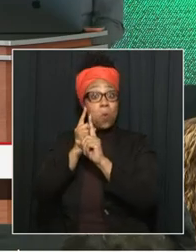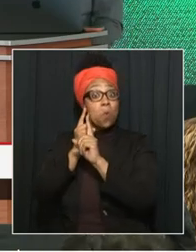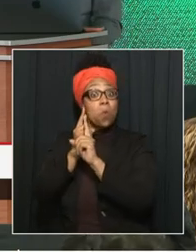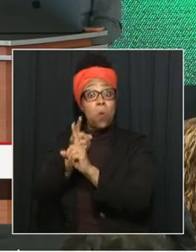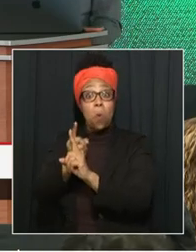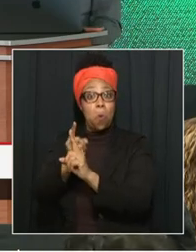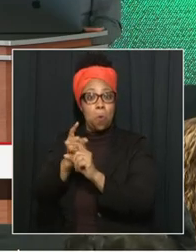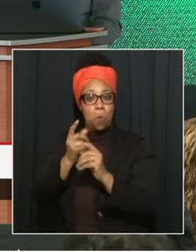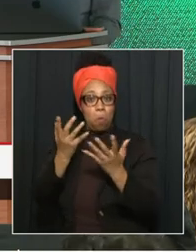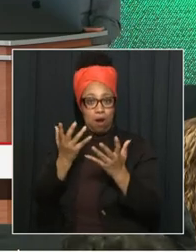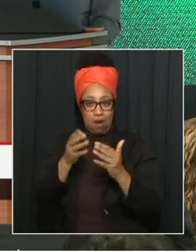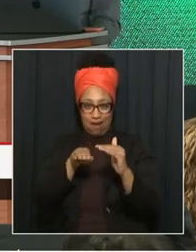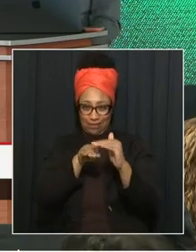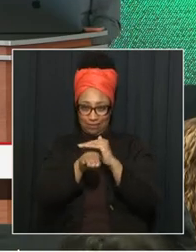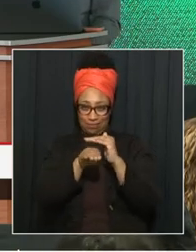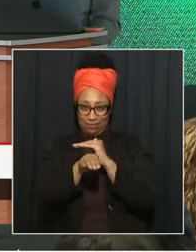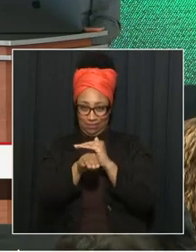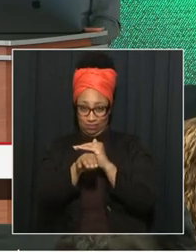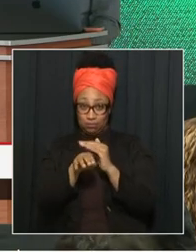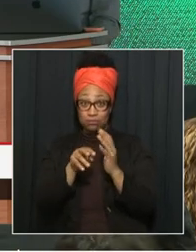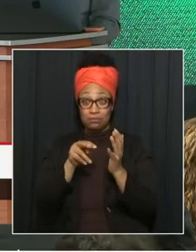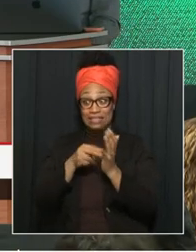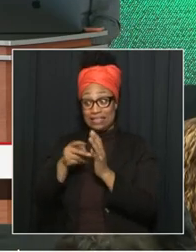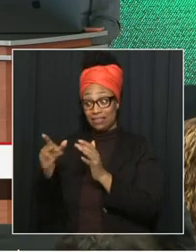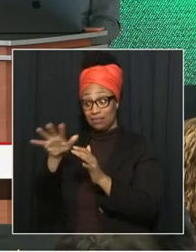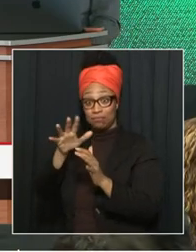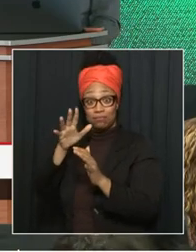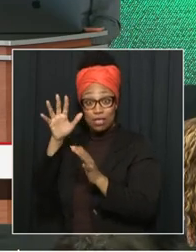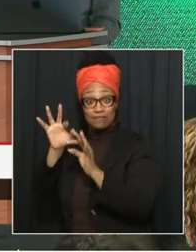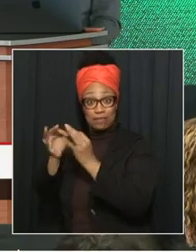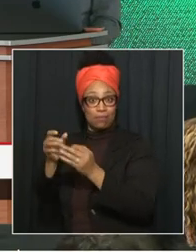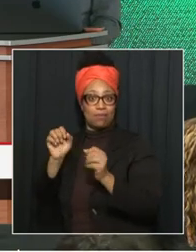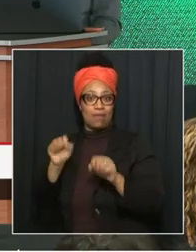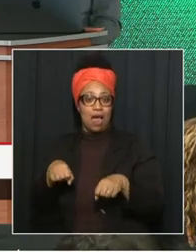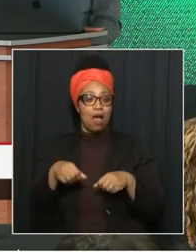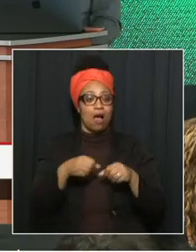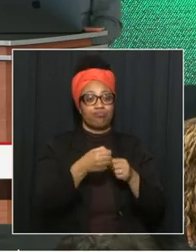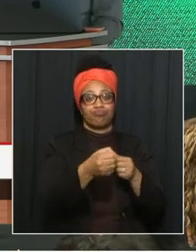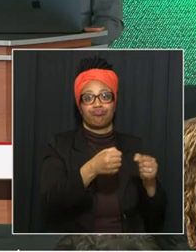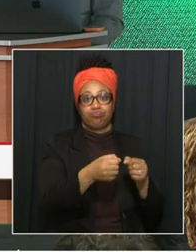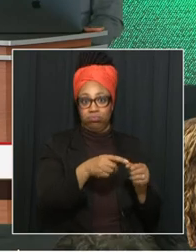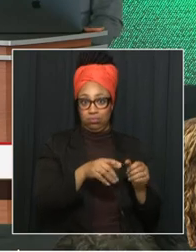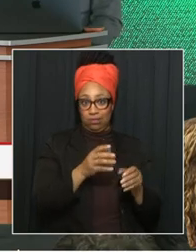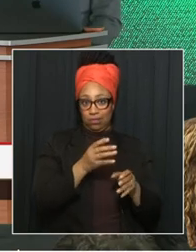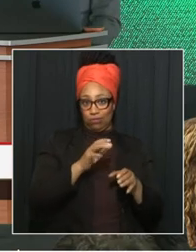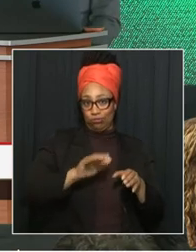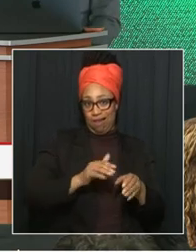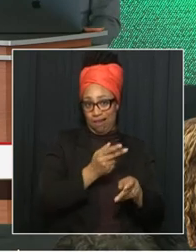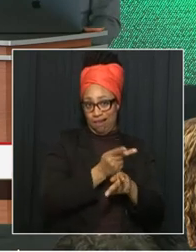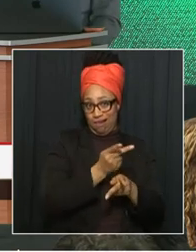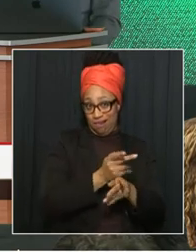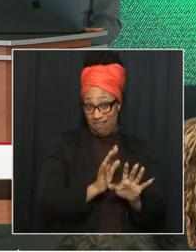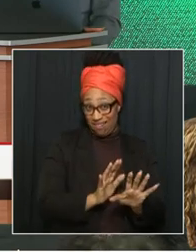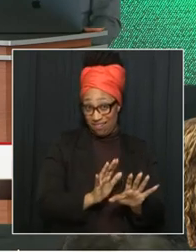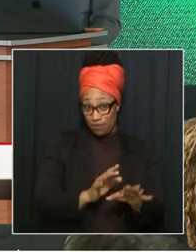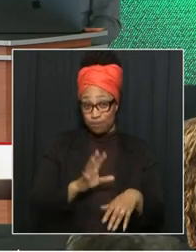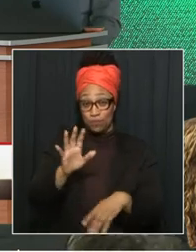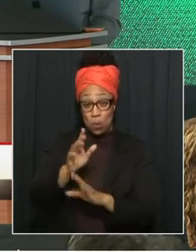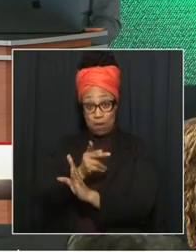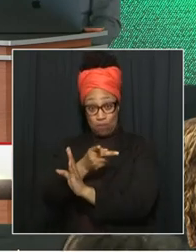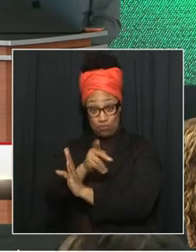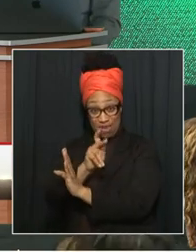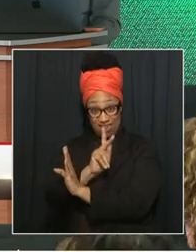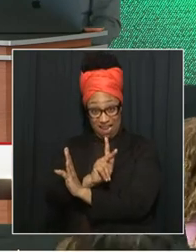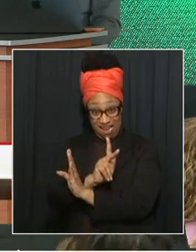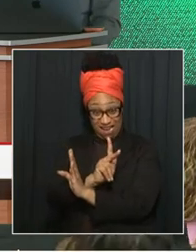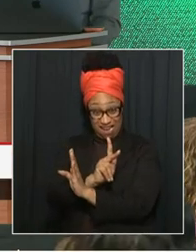DC public schools and the charter schools, pre-K through 12th grade, funding will be increasing.